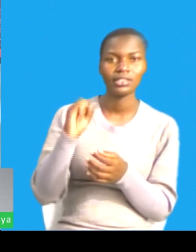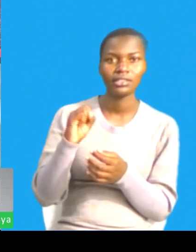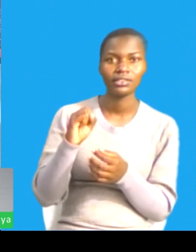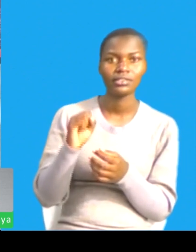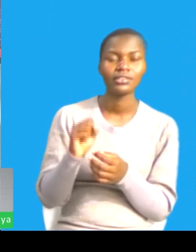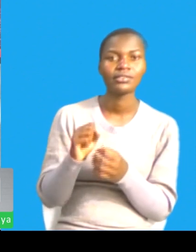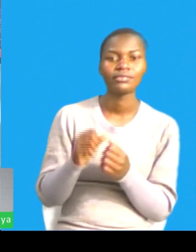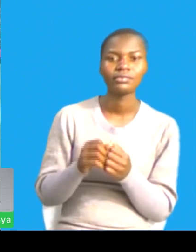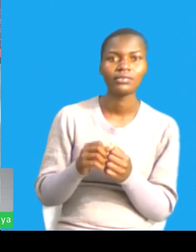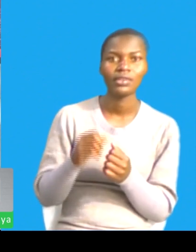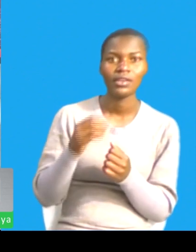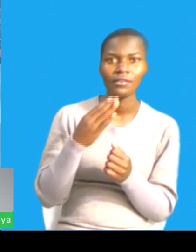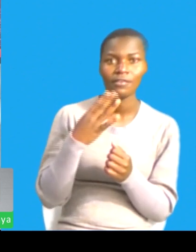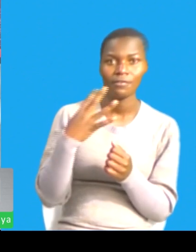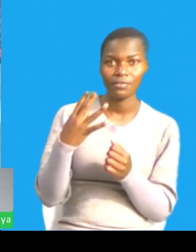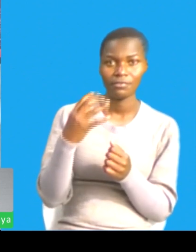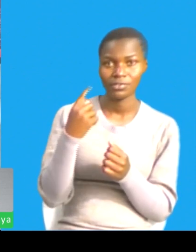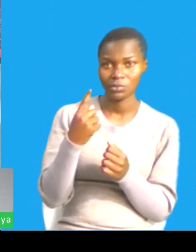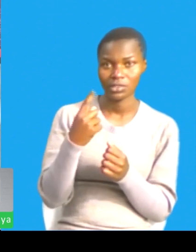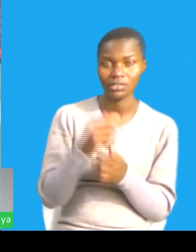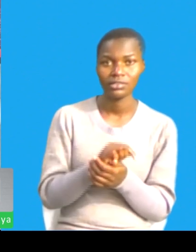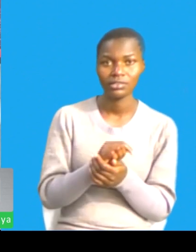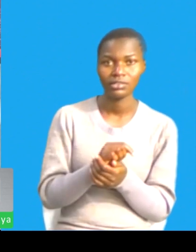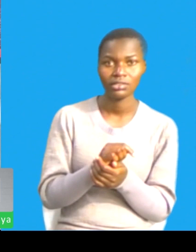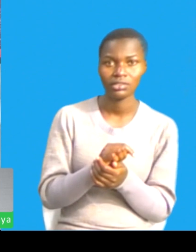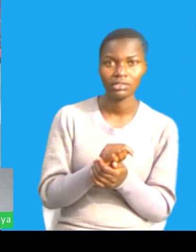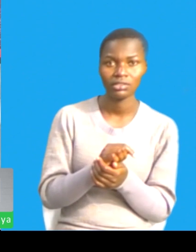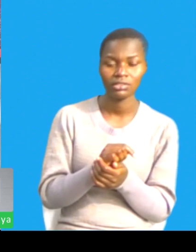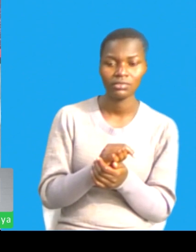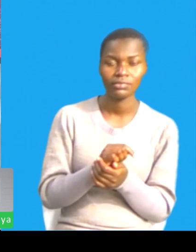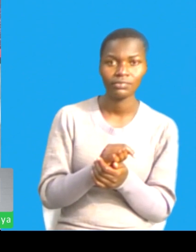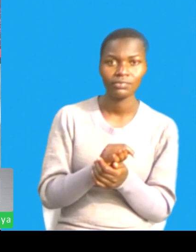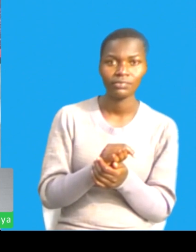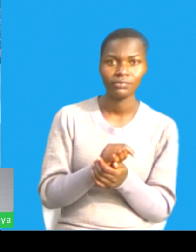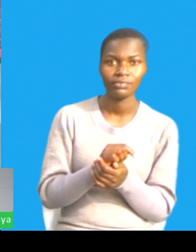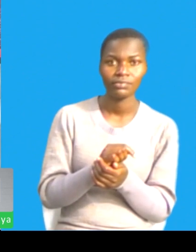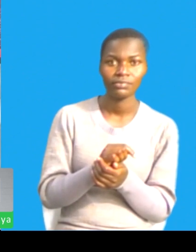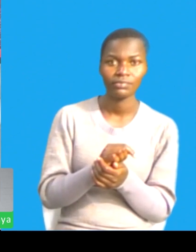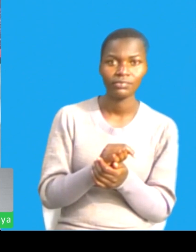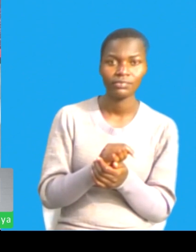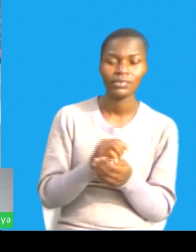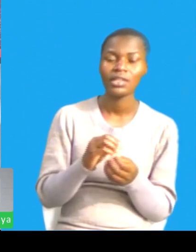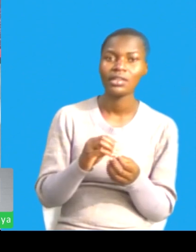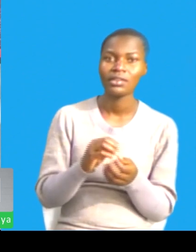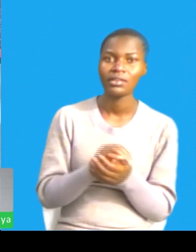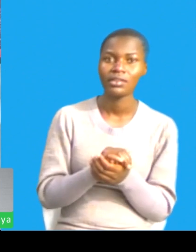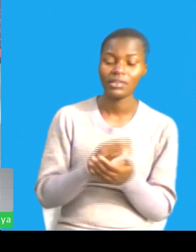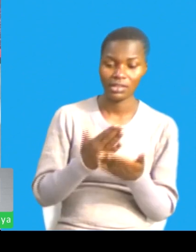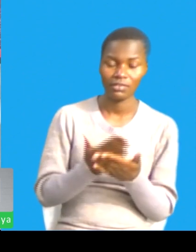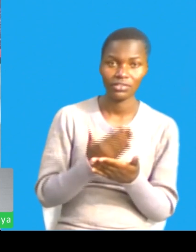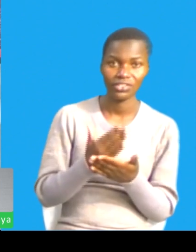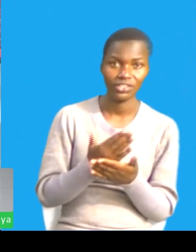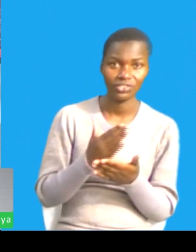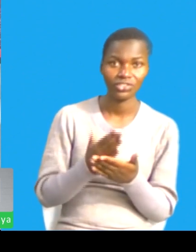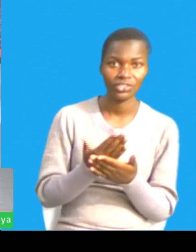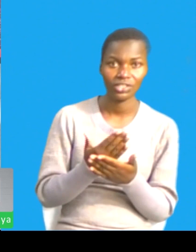51. Yes. Na 33. Yeah, it's almost a number that is are actually kwa sababu ni kama wameshare